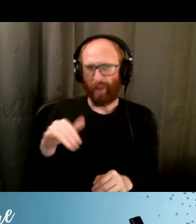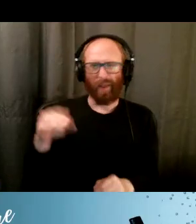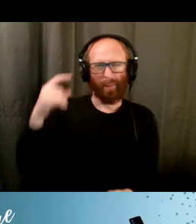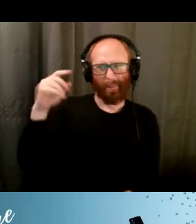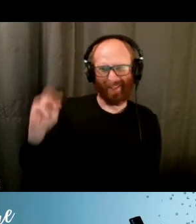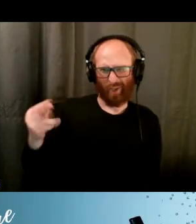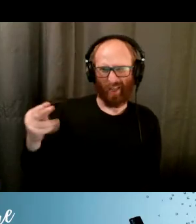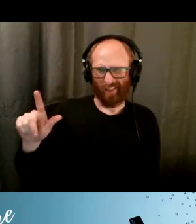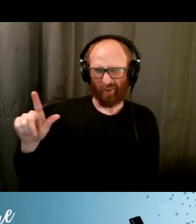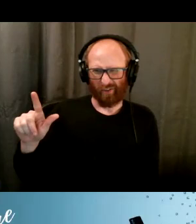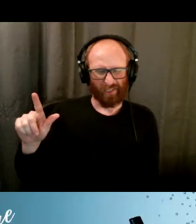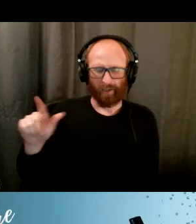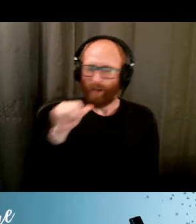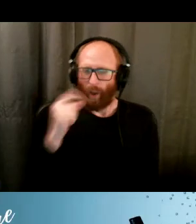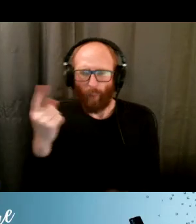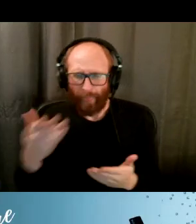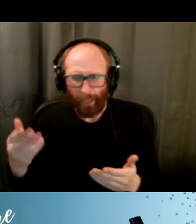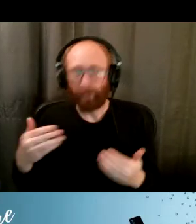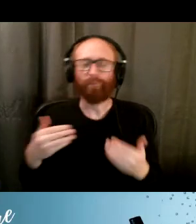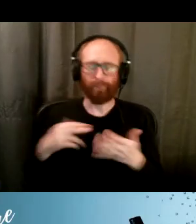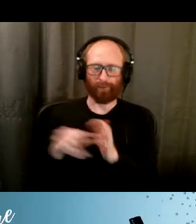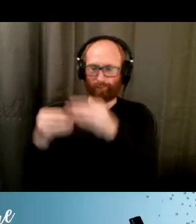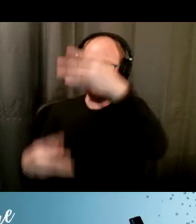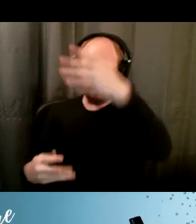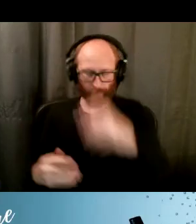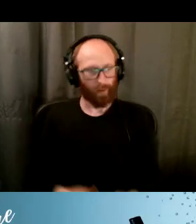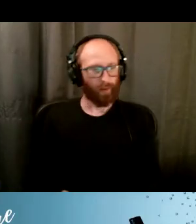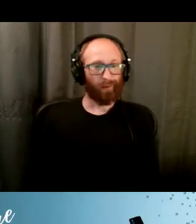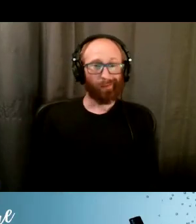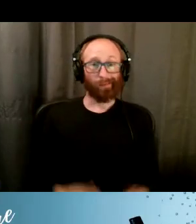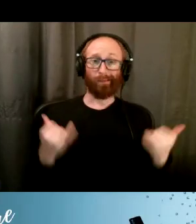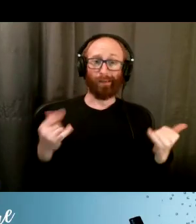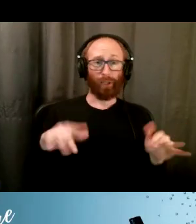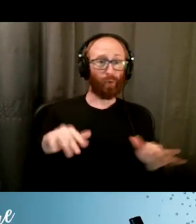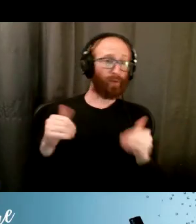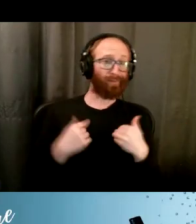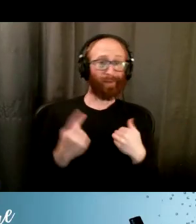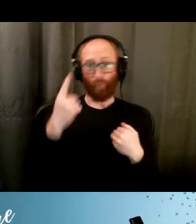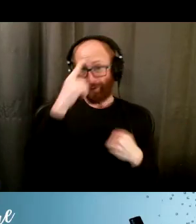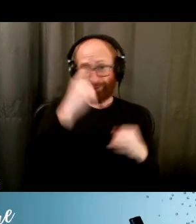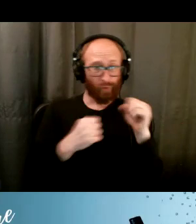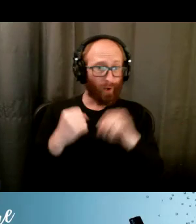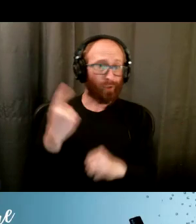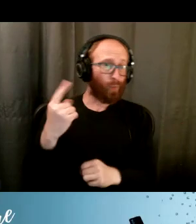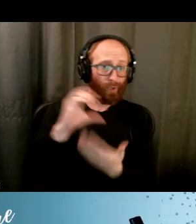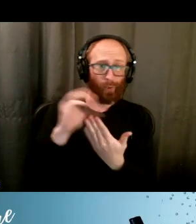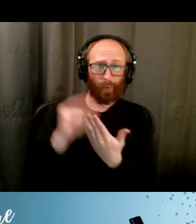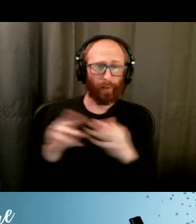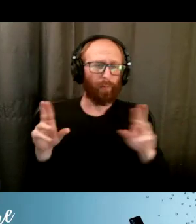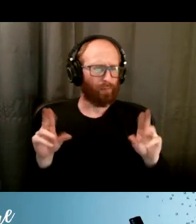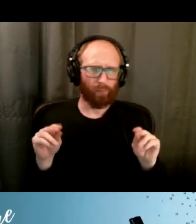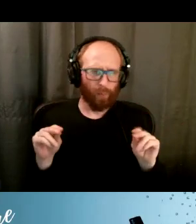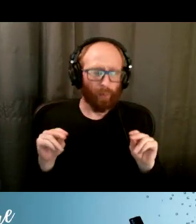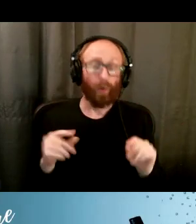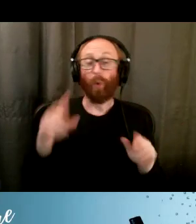thing. You won't leave here today with a single strategy or curriculum to implement, but we do hope you will leave with a